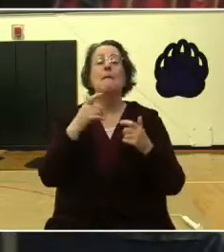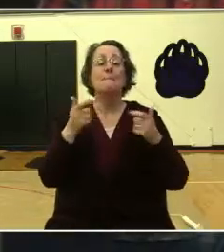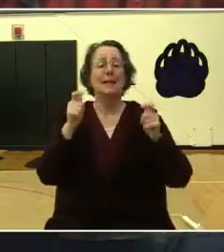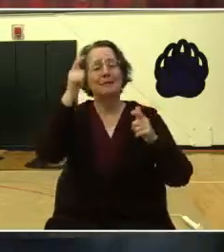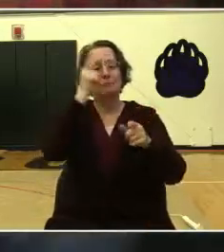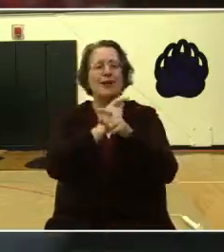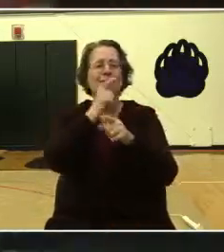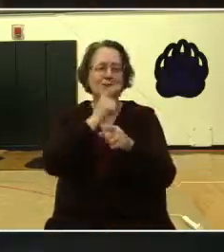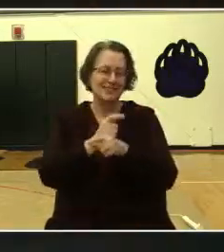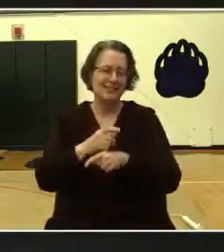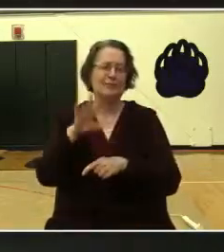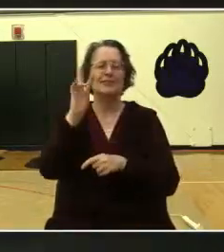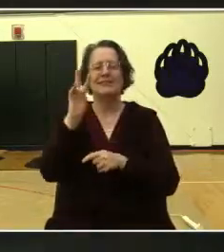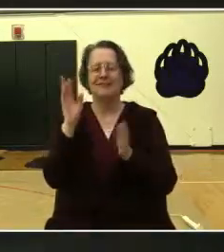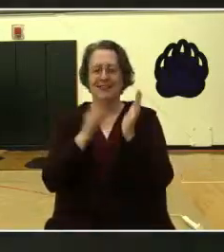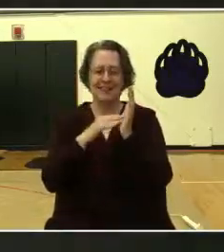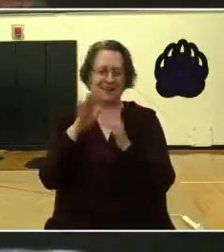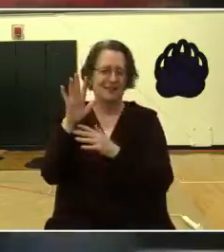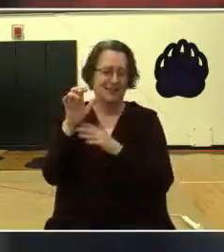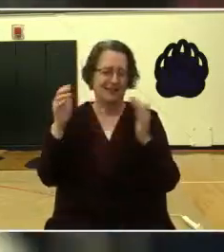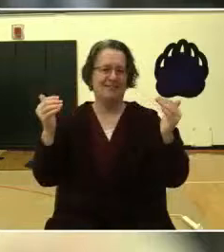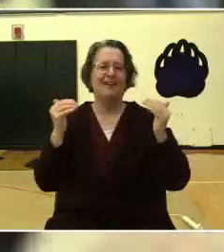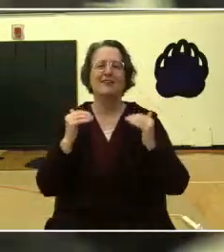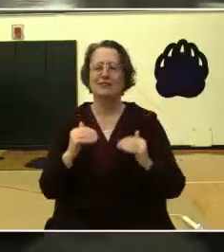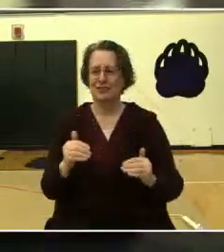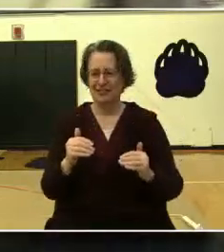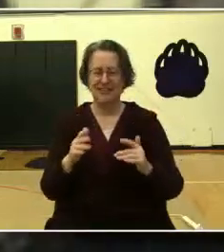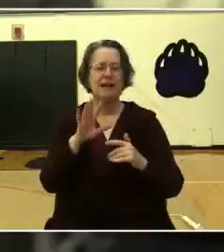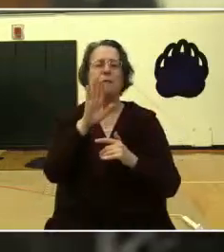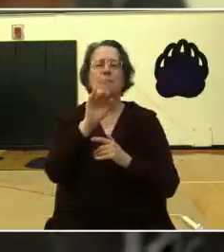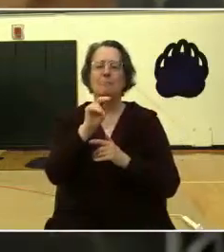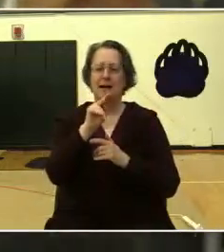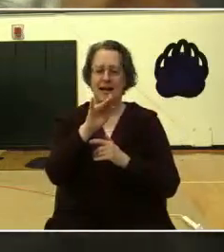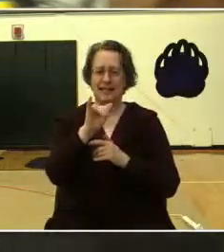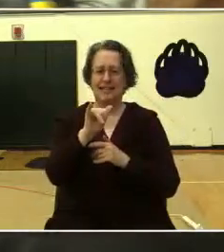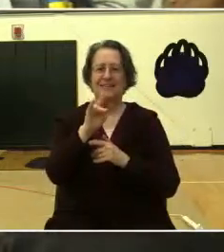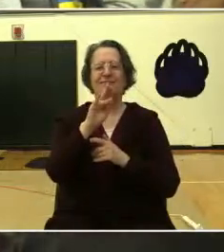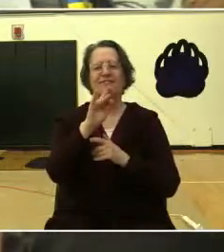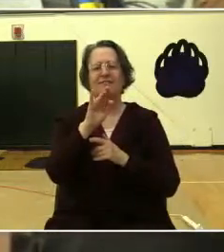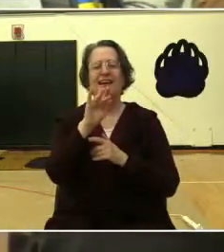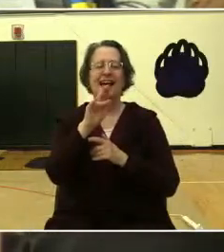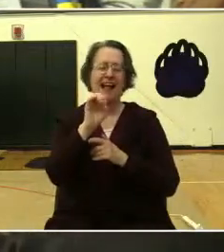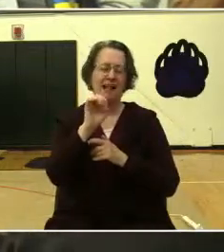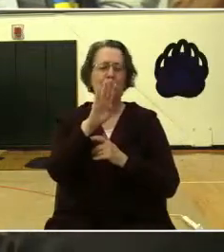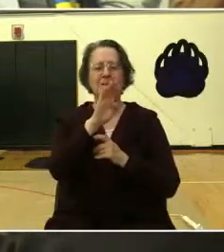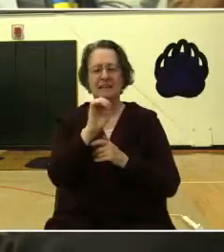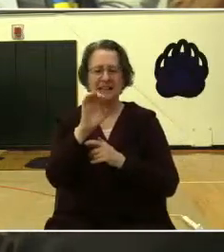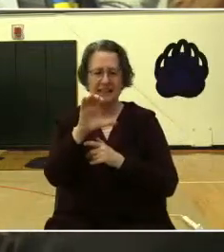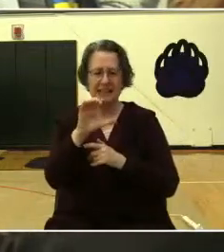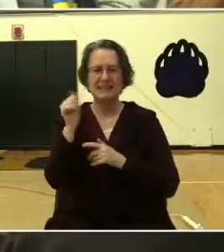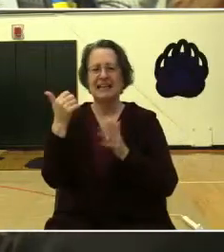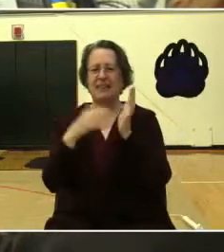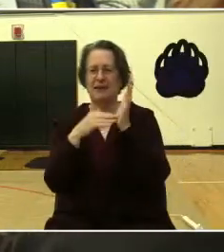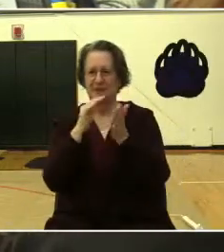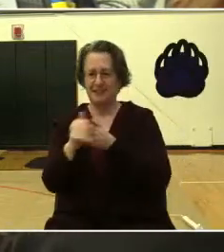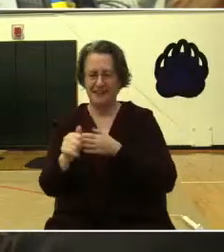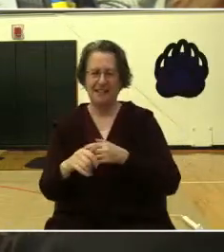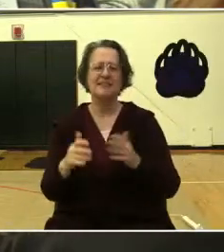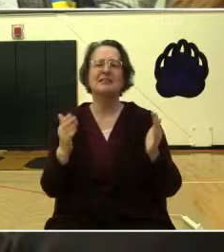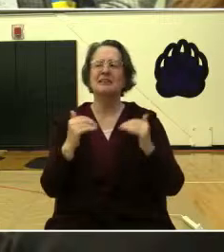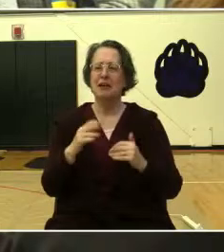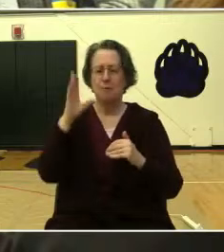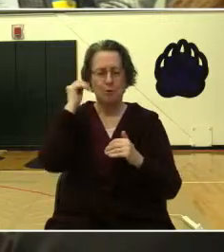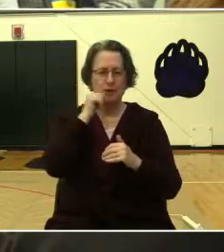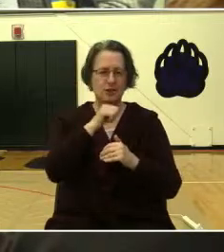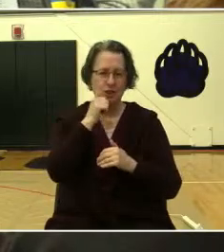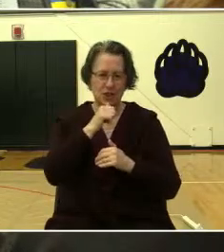Sisters $7,500 Bonny Vale Environmental Education Center $10,000 Boys and